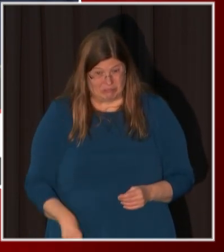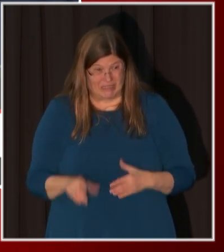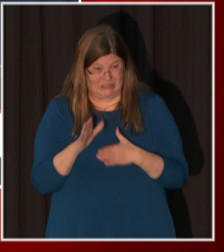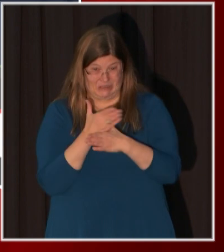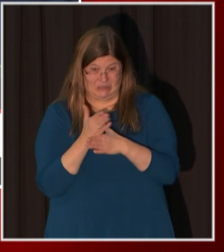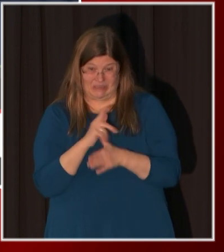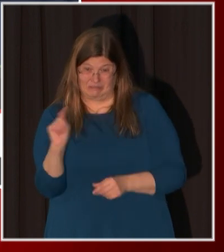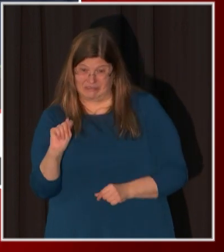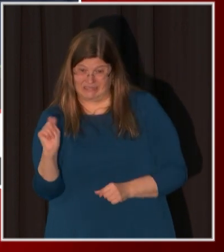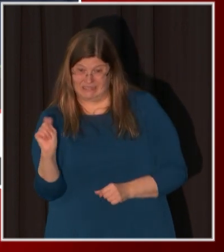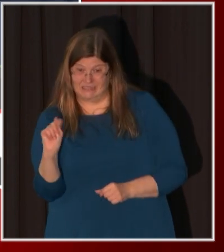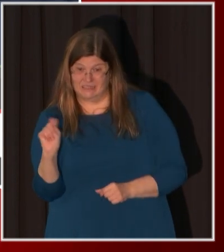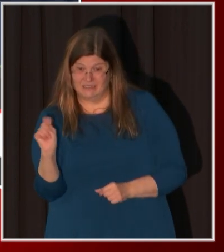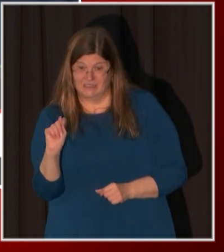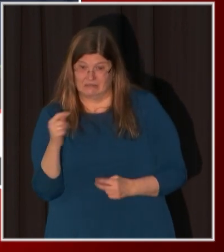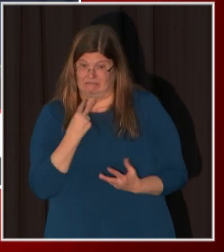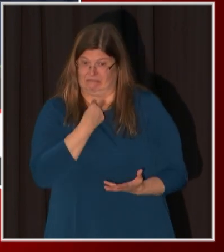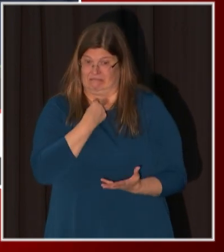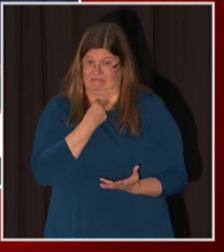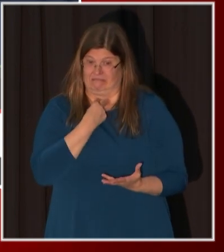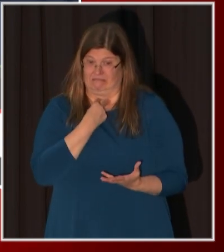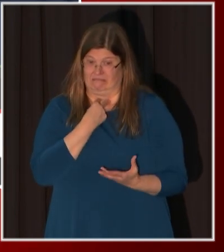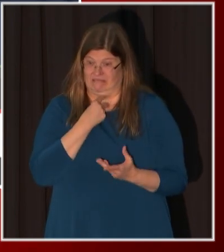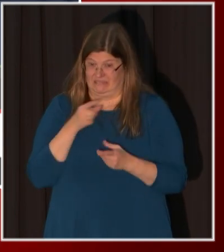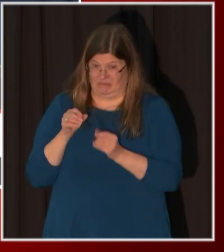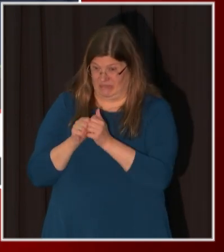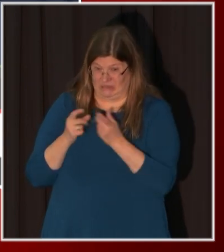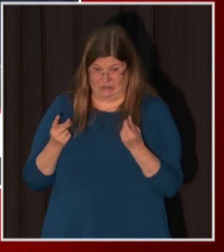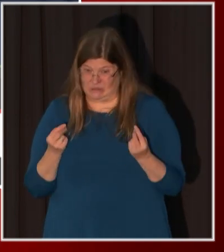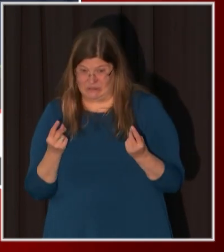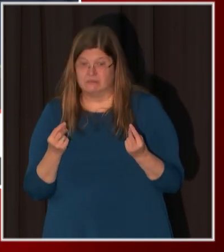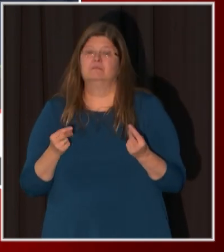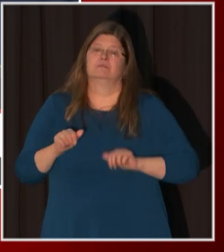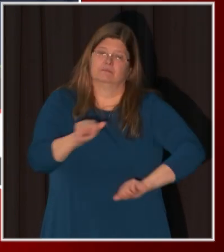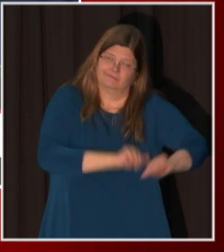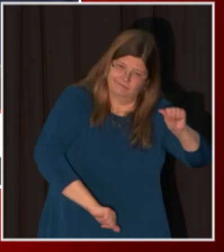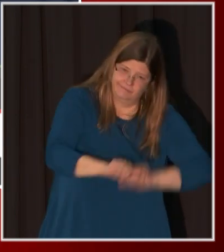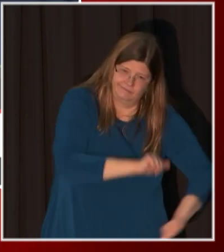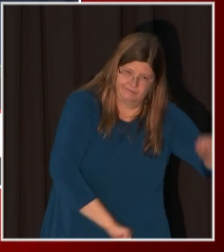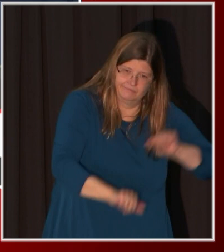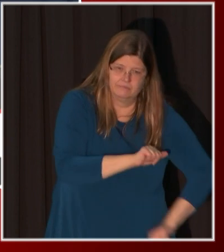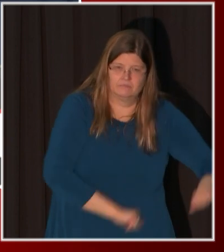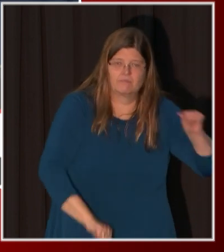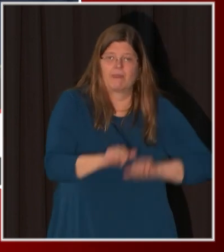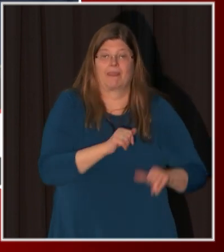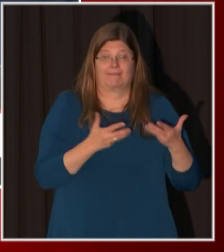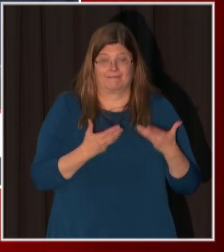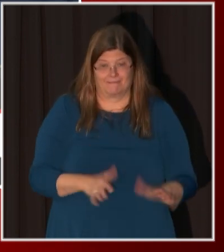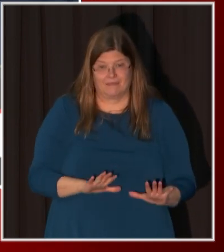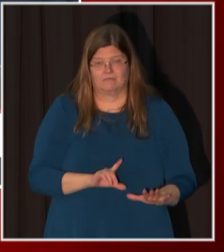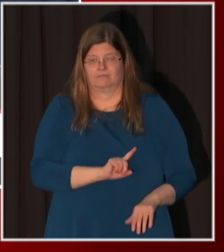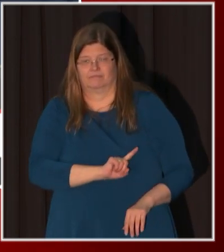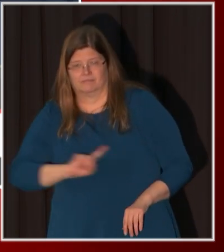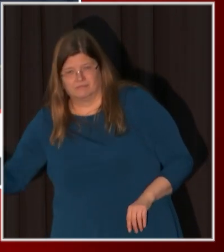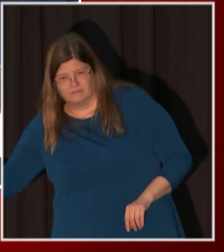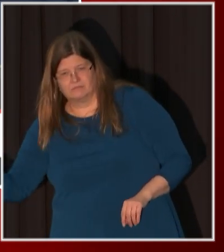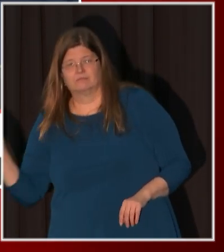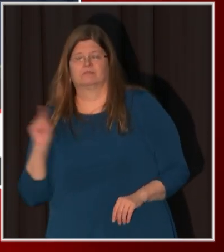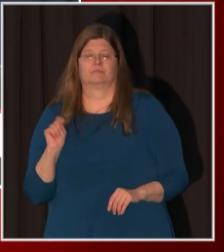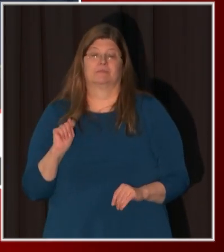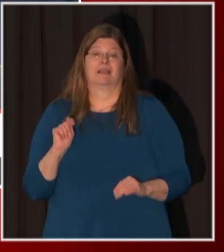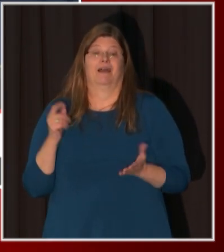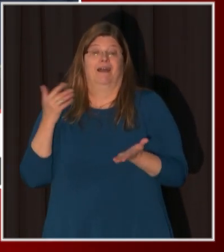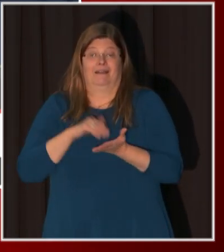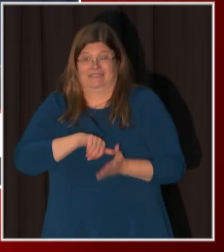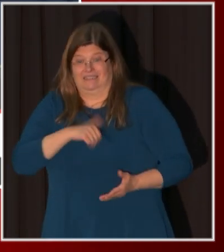some other individuals in the home, then that bathroom needs to be completely disinfected before other people use it. So those are the types of guidance and